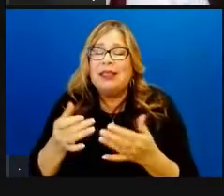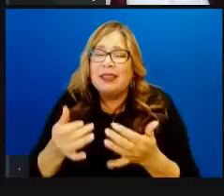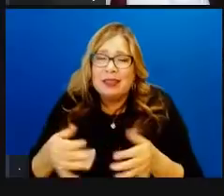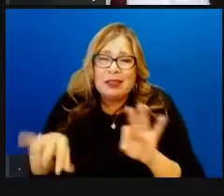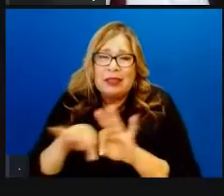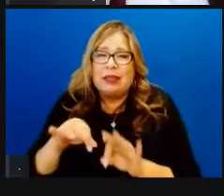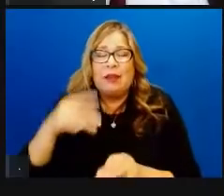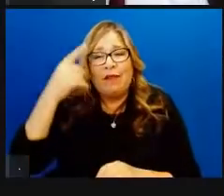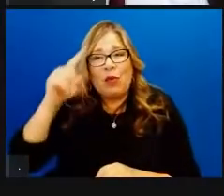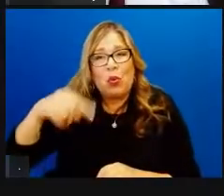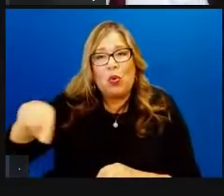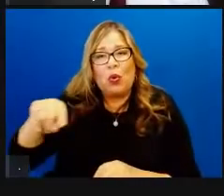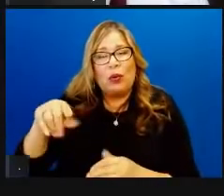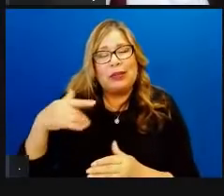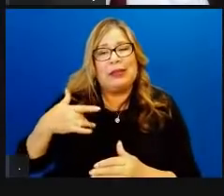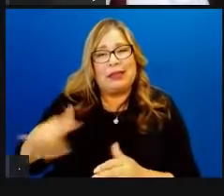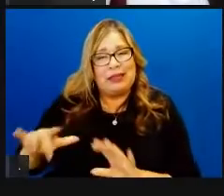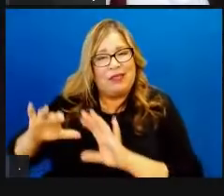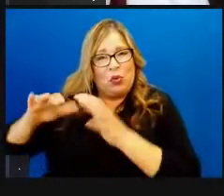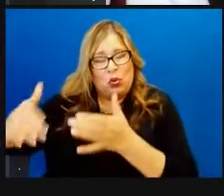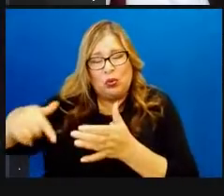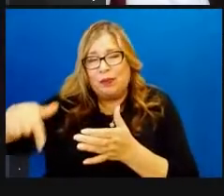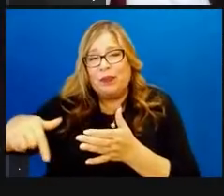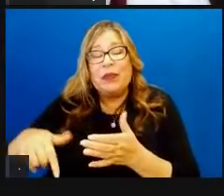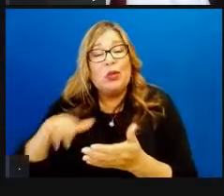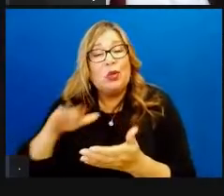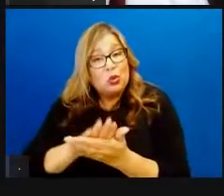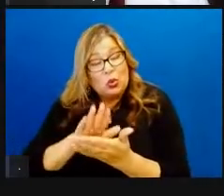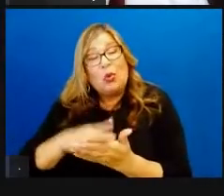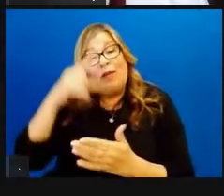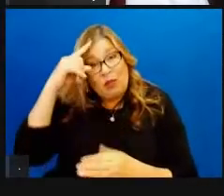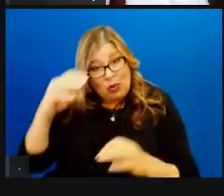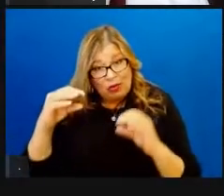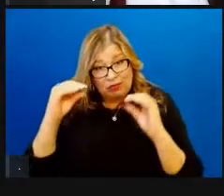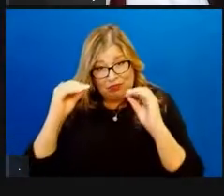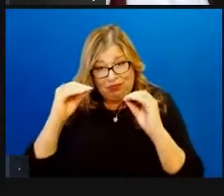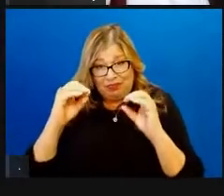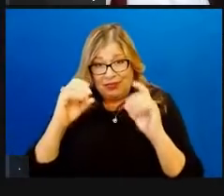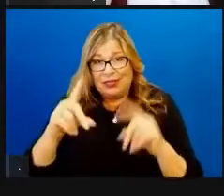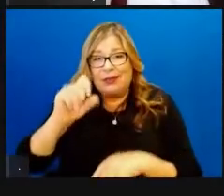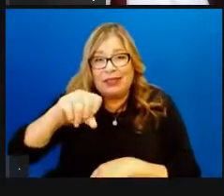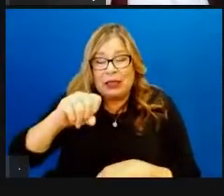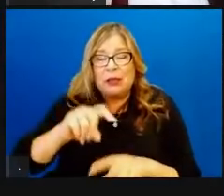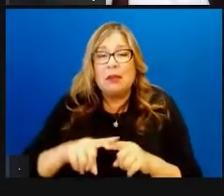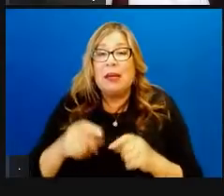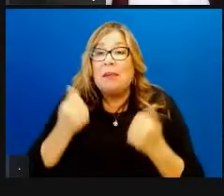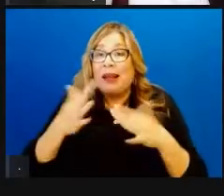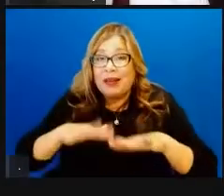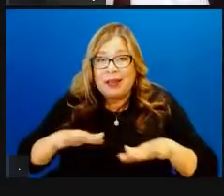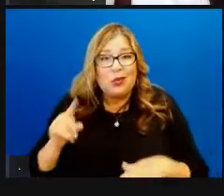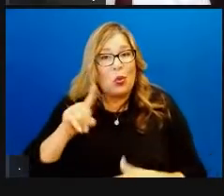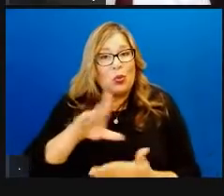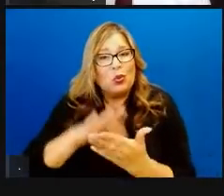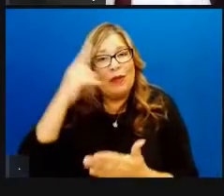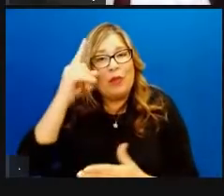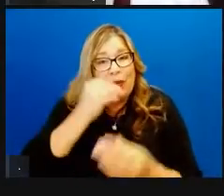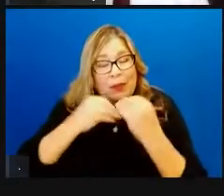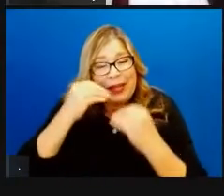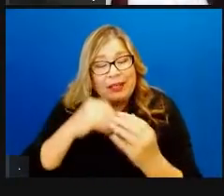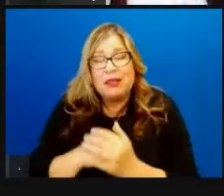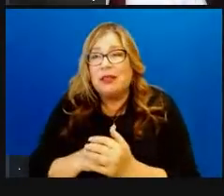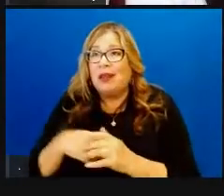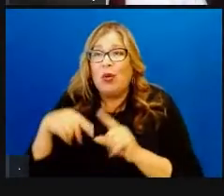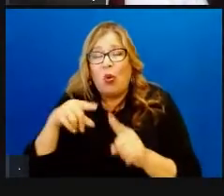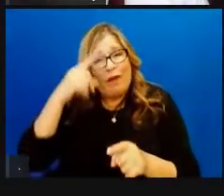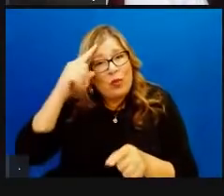place where young people get educated. It's where many receive their meals. It's where many receive specialized services.